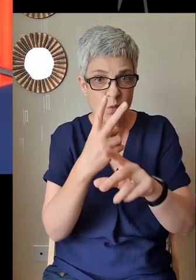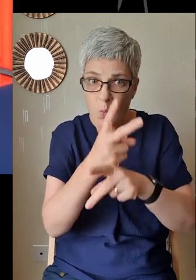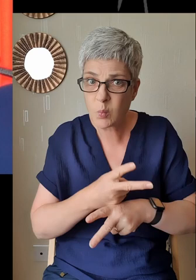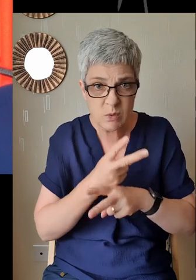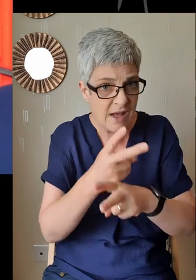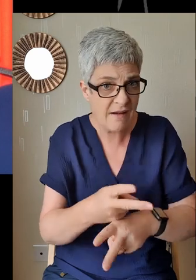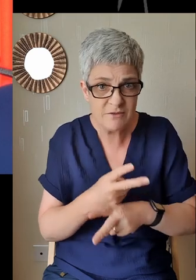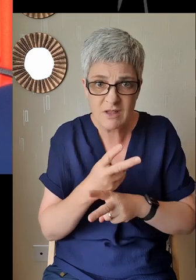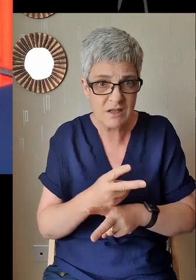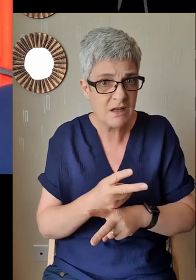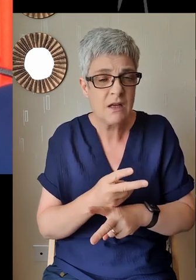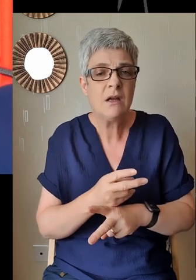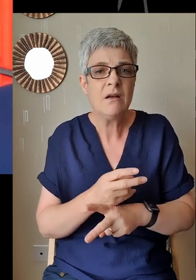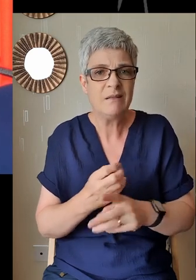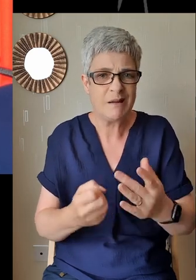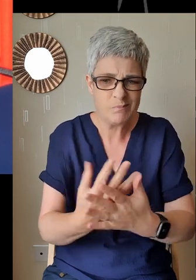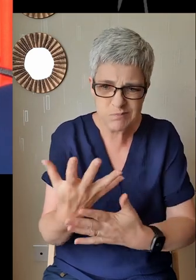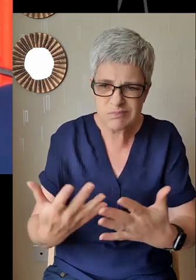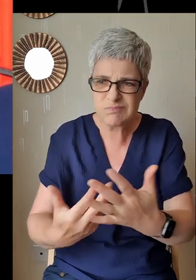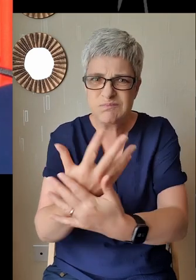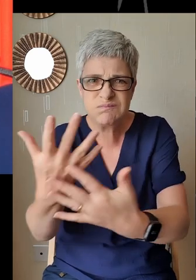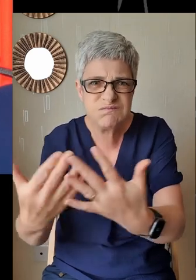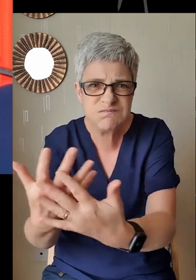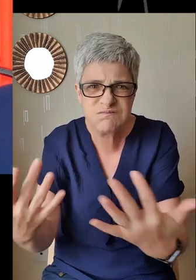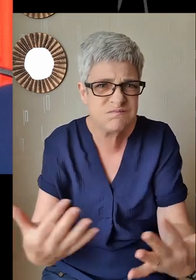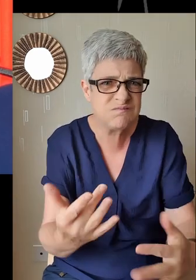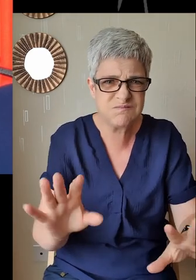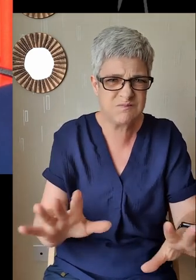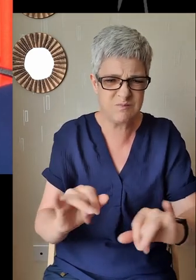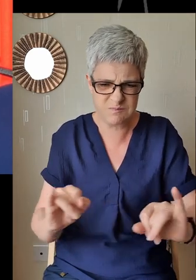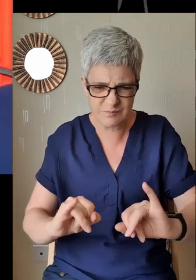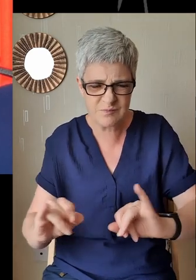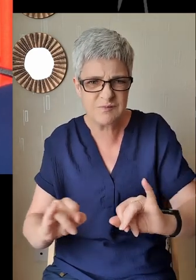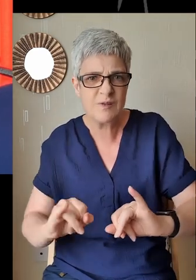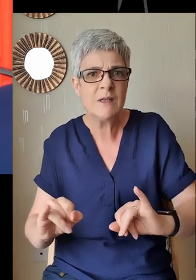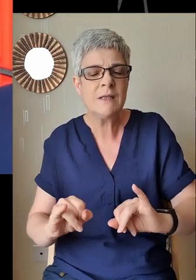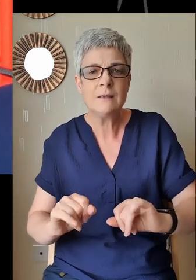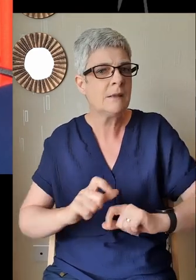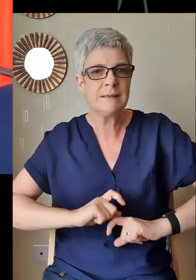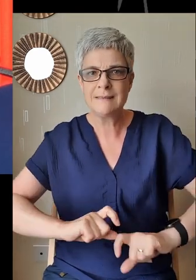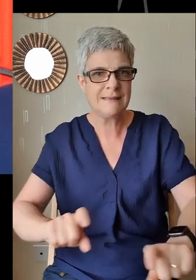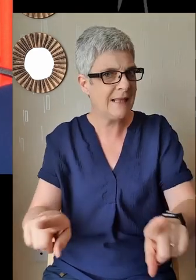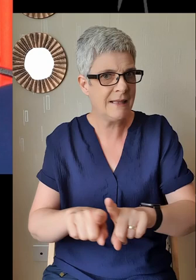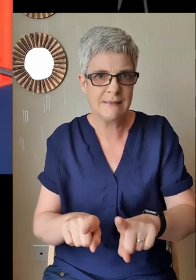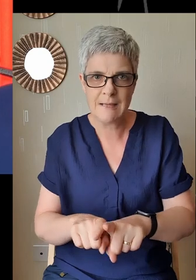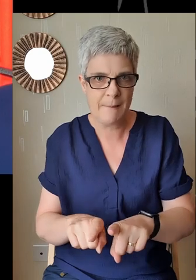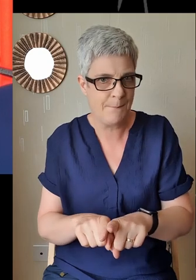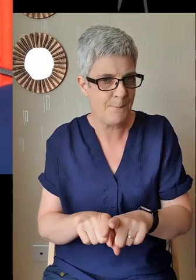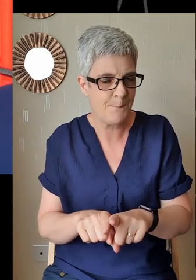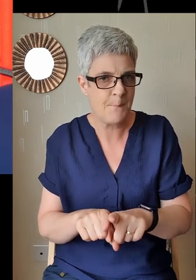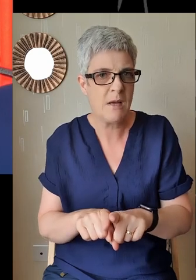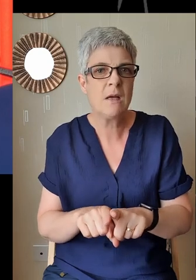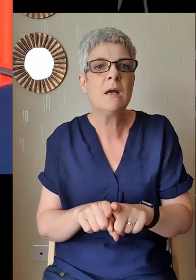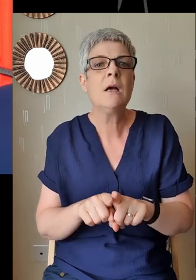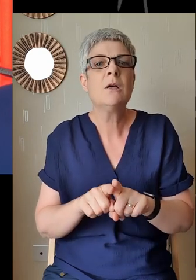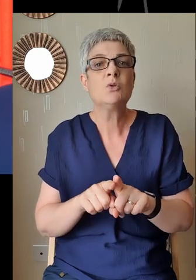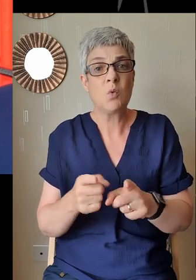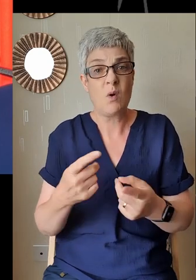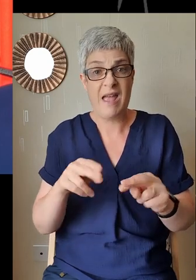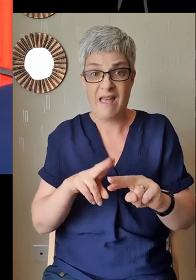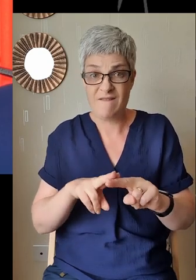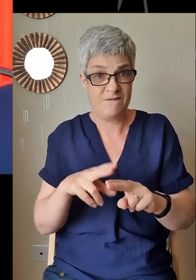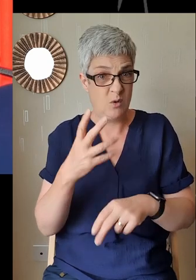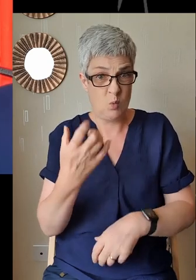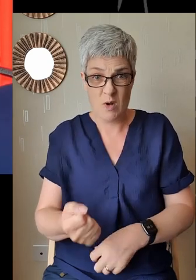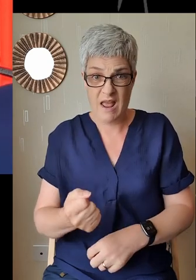becomes weed-infested or overgrown, it doesn't simply just remain the same. So a life that is not focused on the way